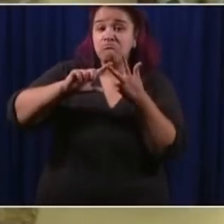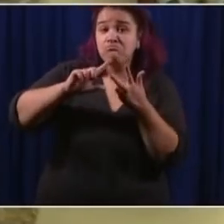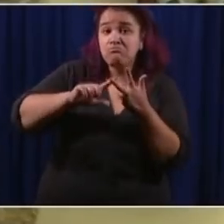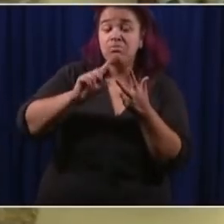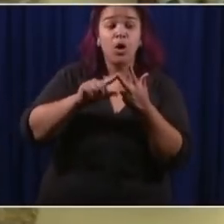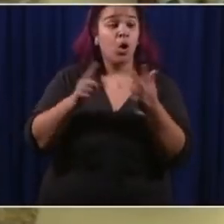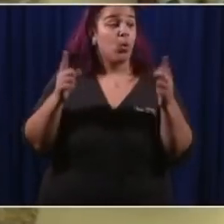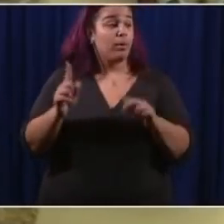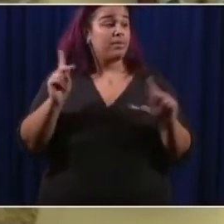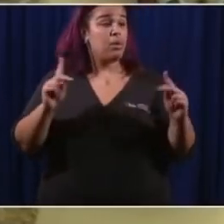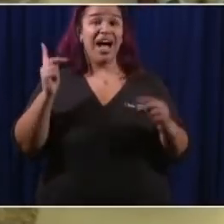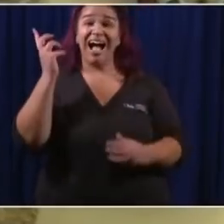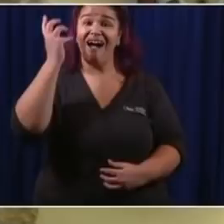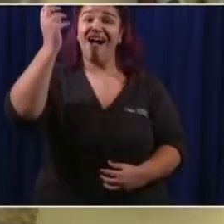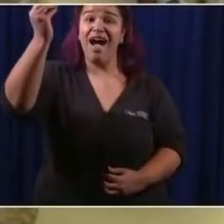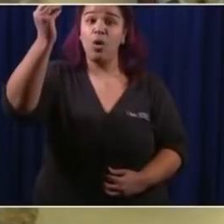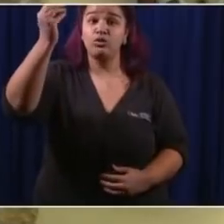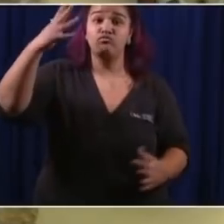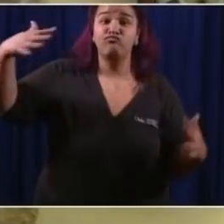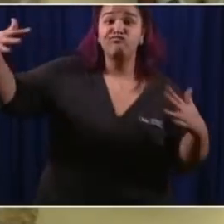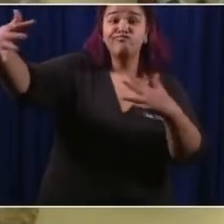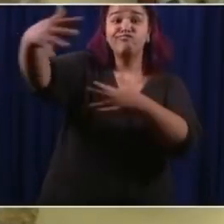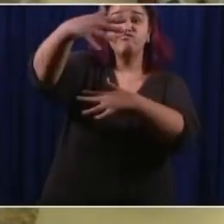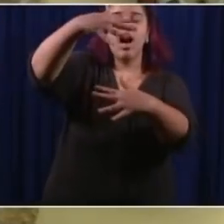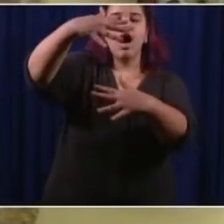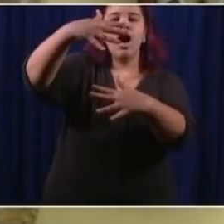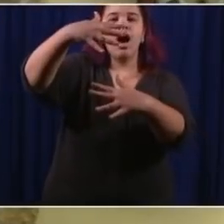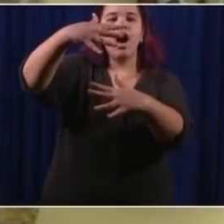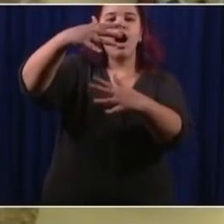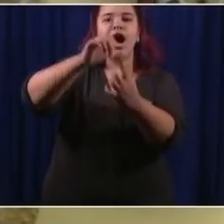But really what we're looking at is